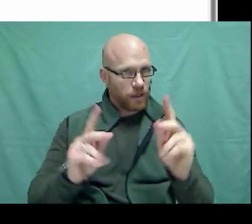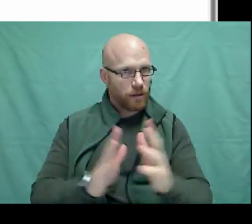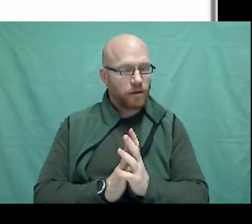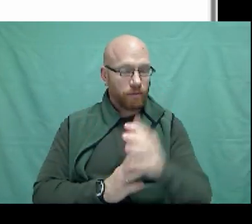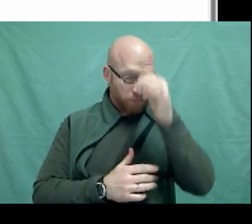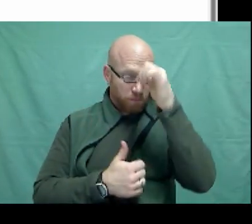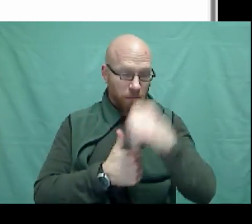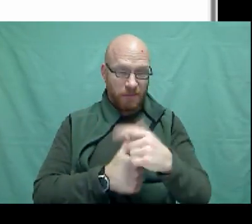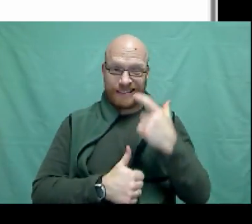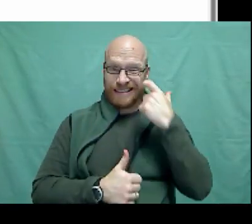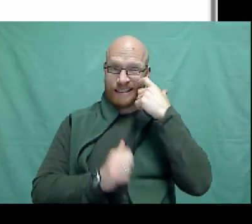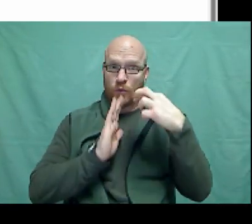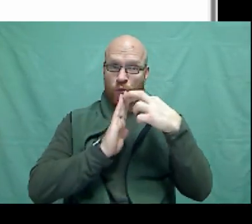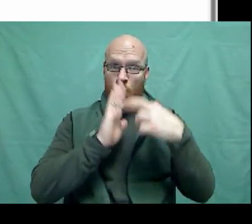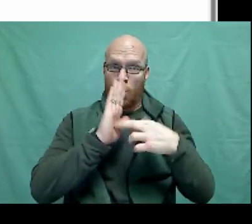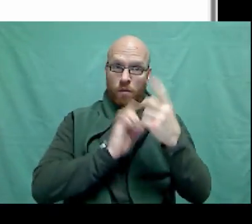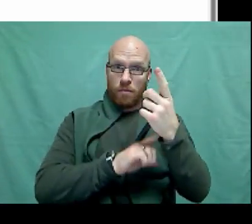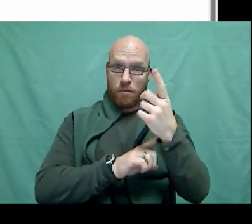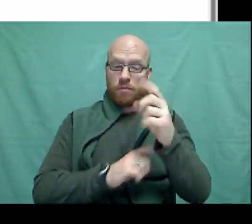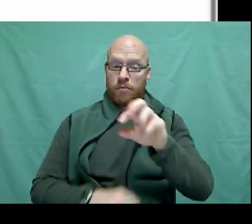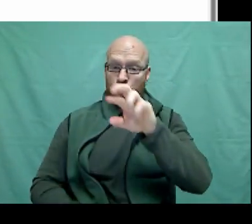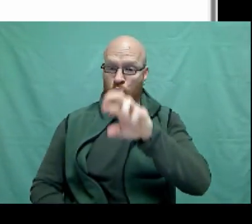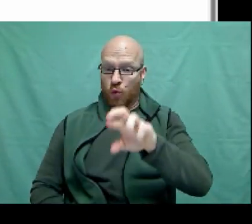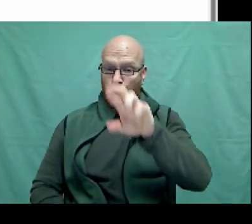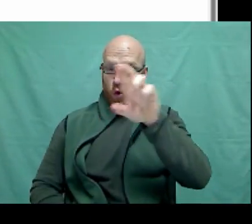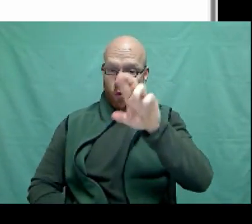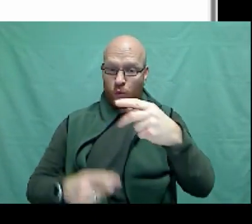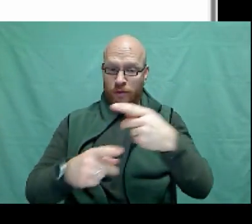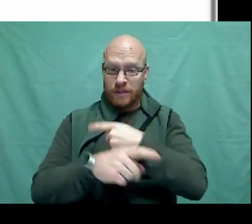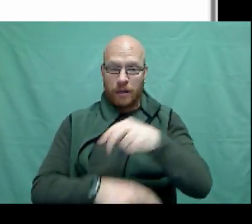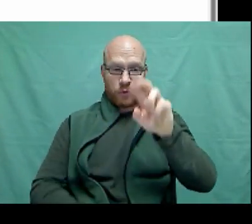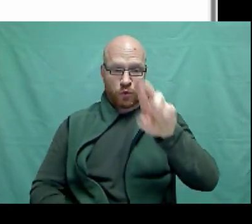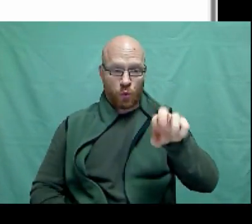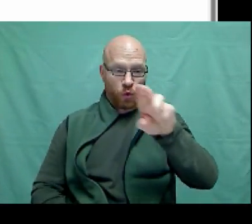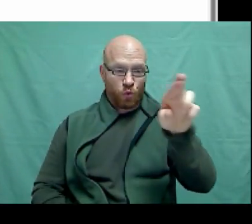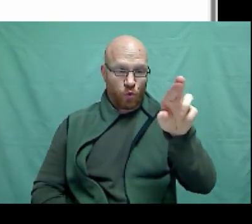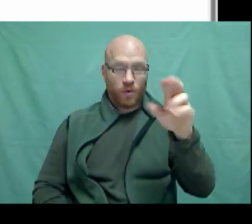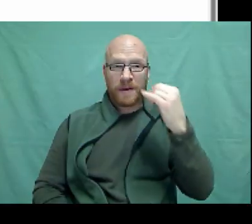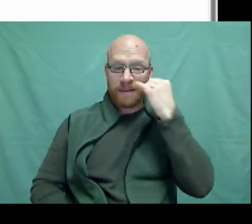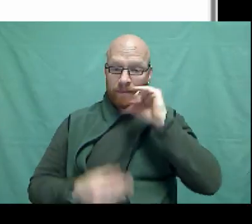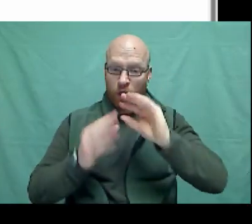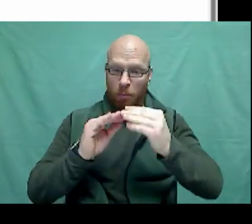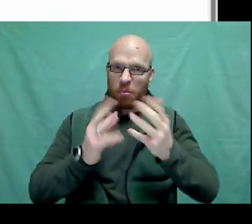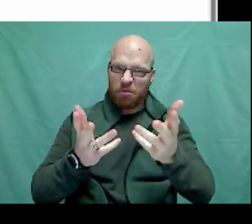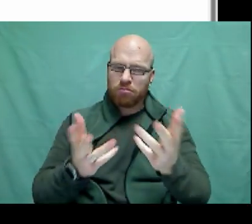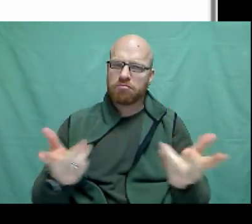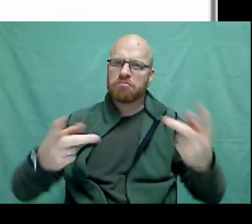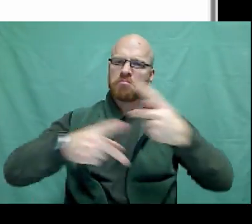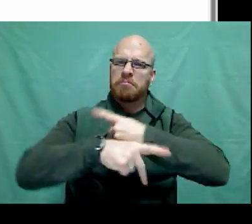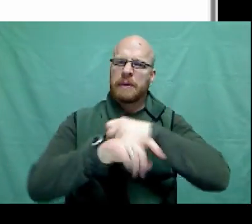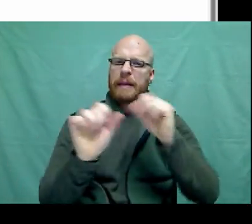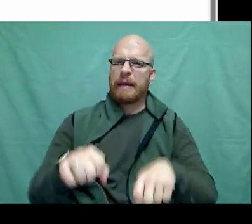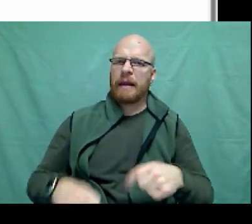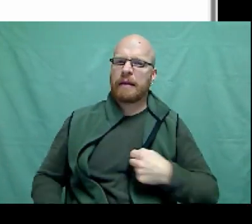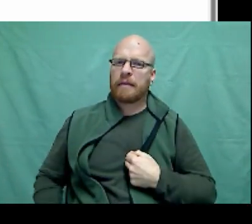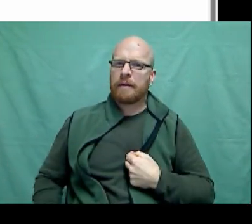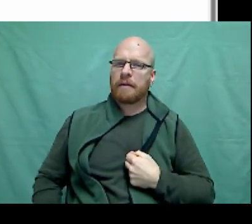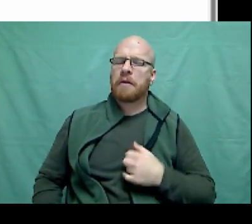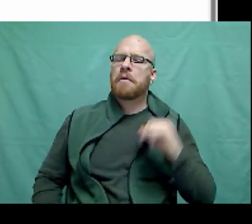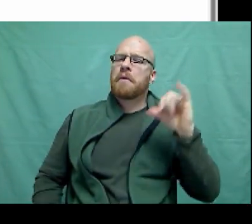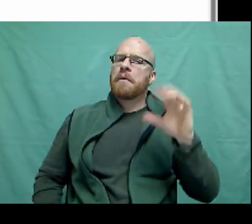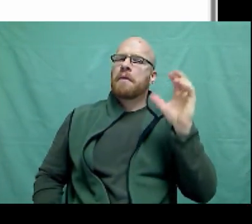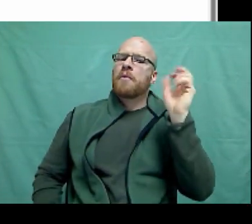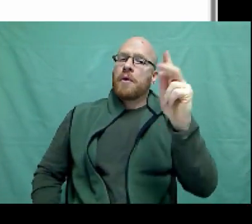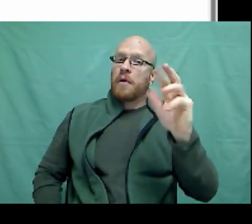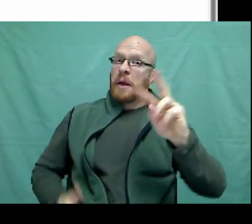Okay, it's a little different, but remember, we talked about our rules. The square root, the product of two square roots